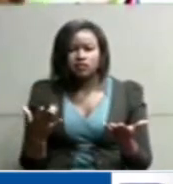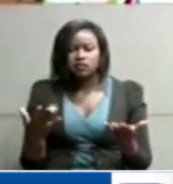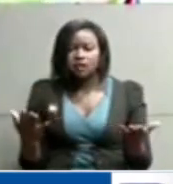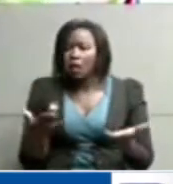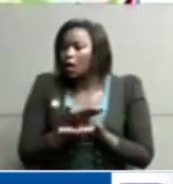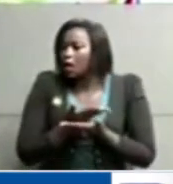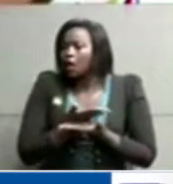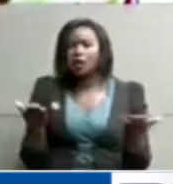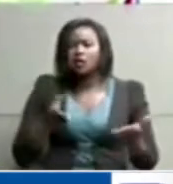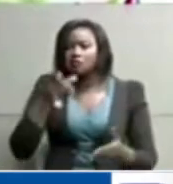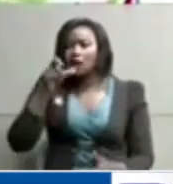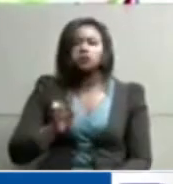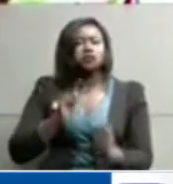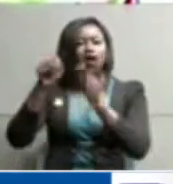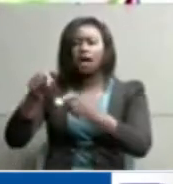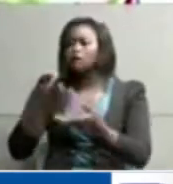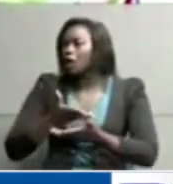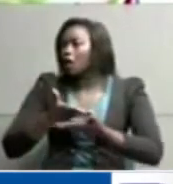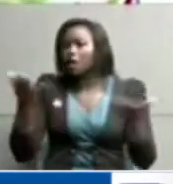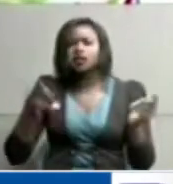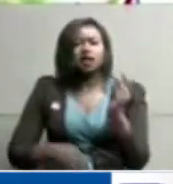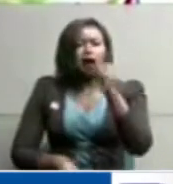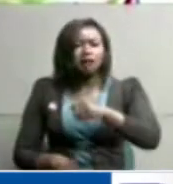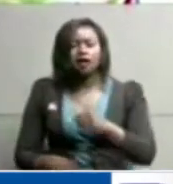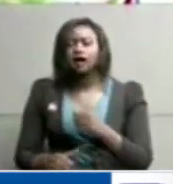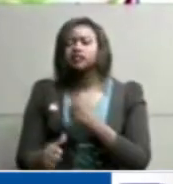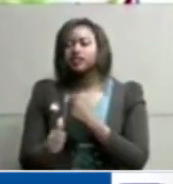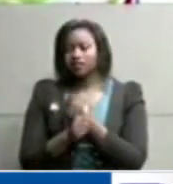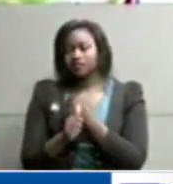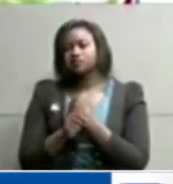Anybody comes, that's where the danger is.